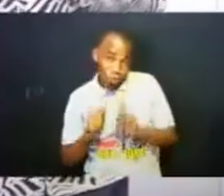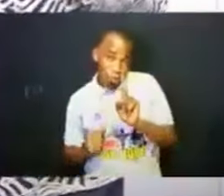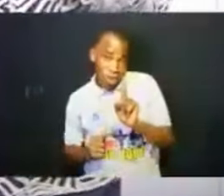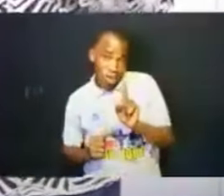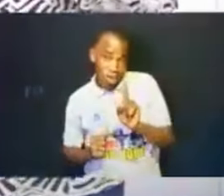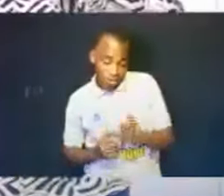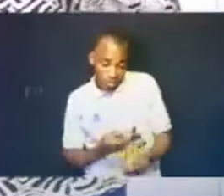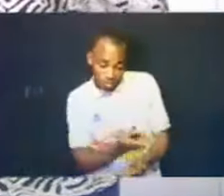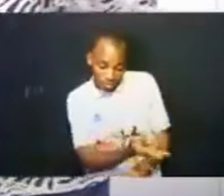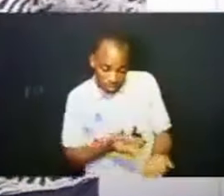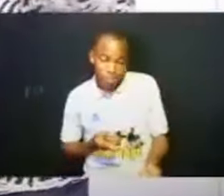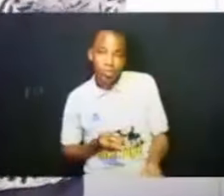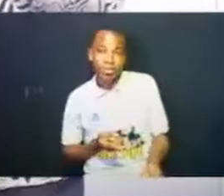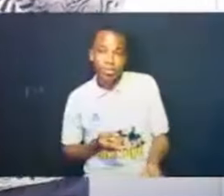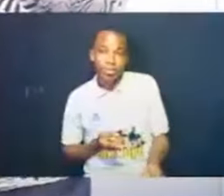floor.